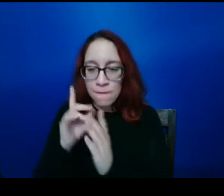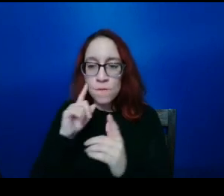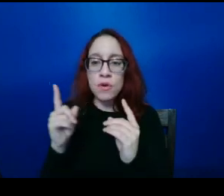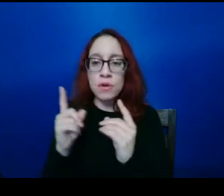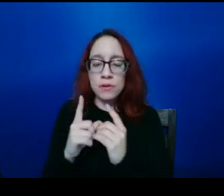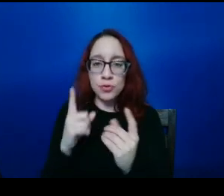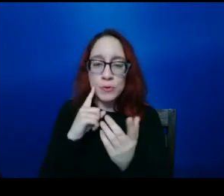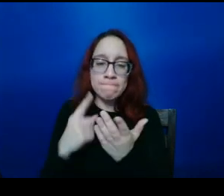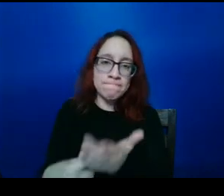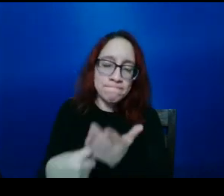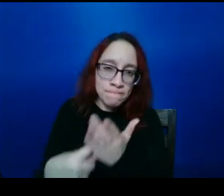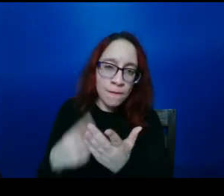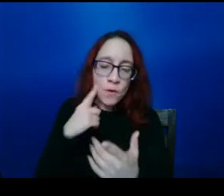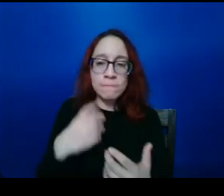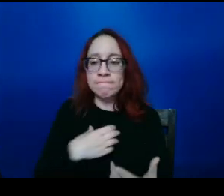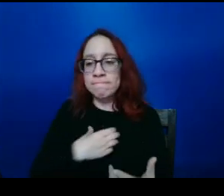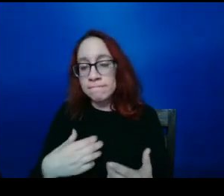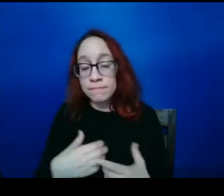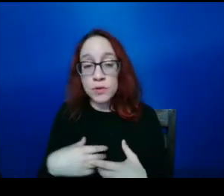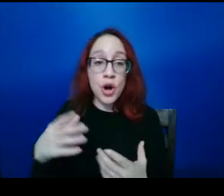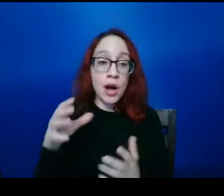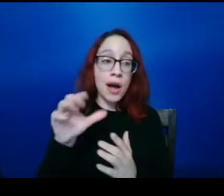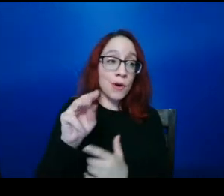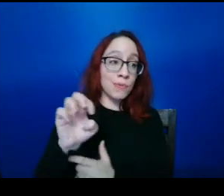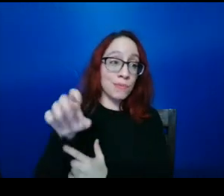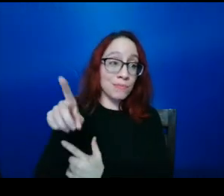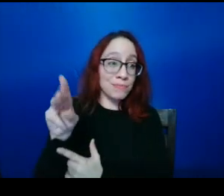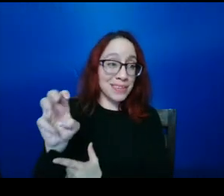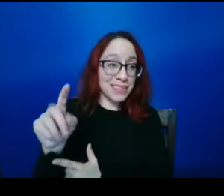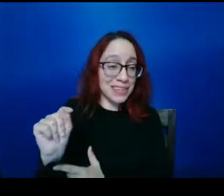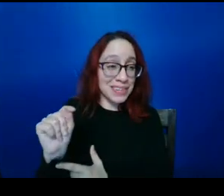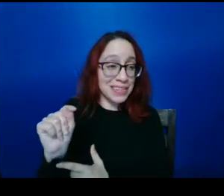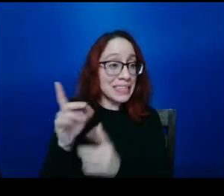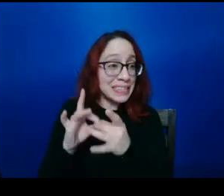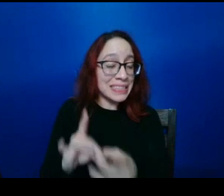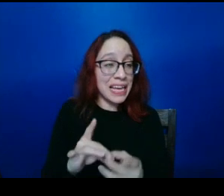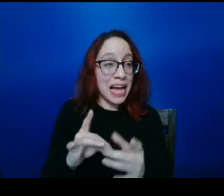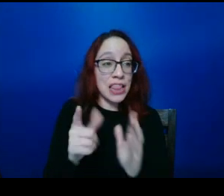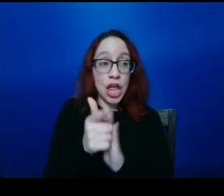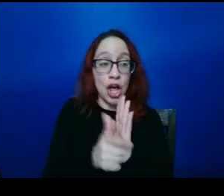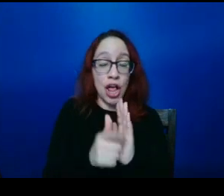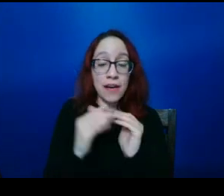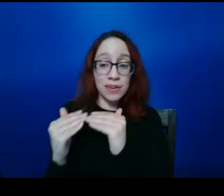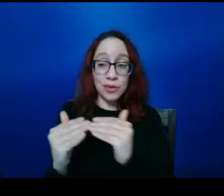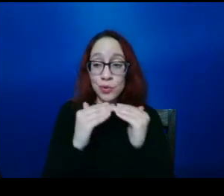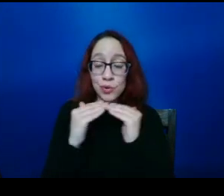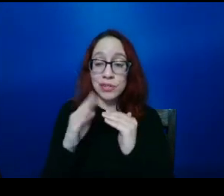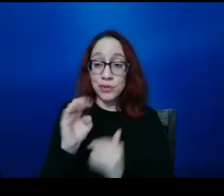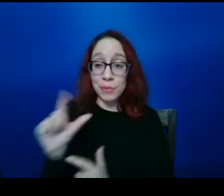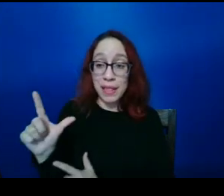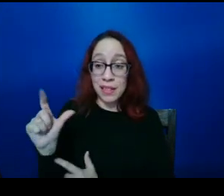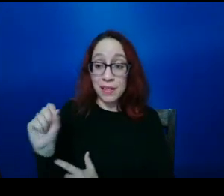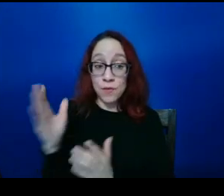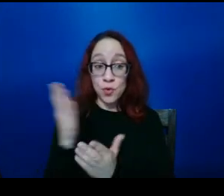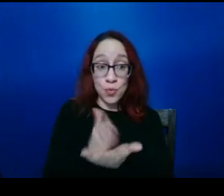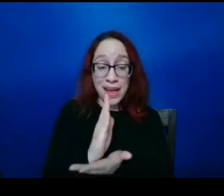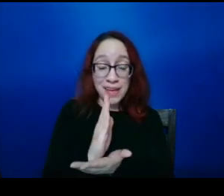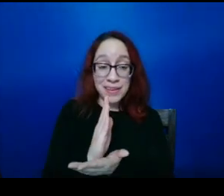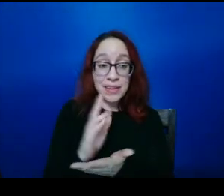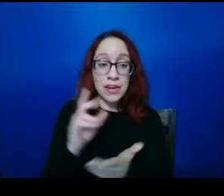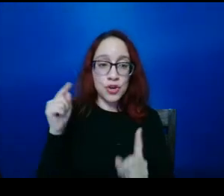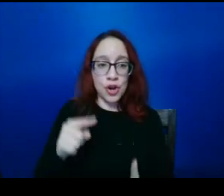of grievances. Amendment 1 is really referencing the law of equity, and all of the Bill of Rights are that is